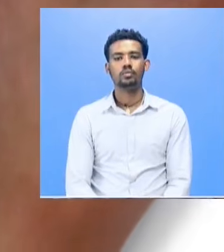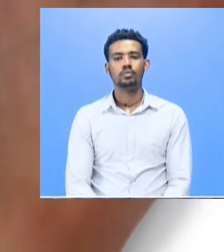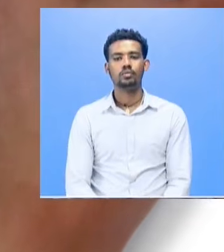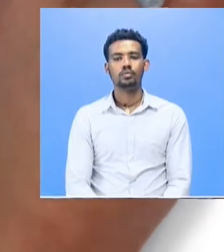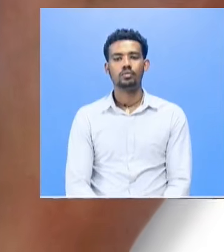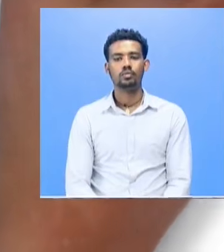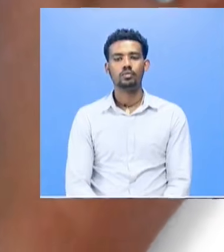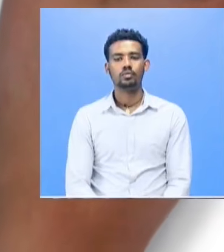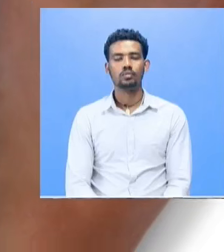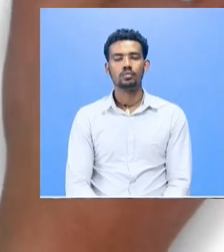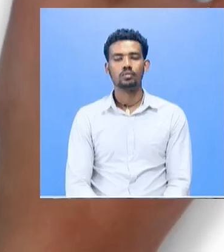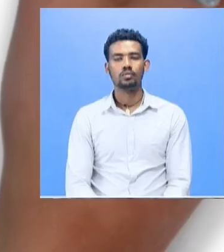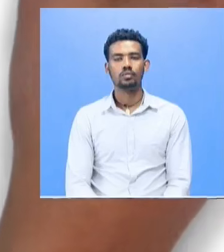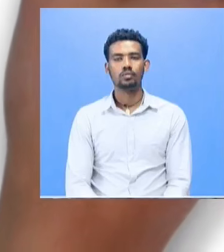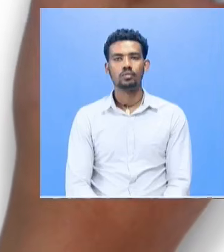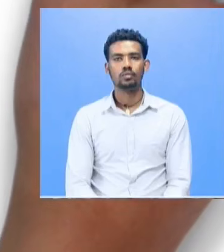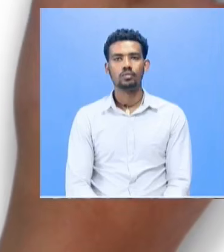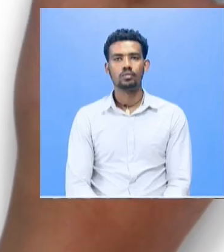talking.